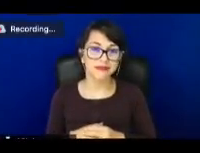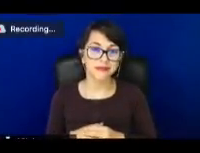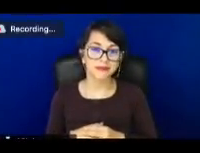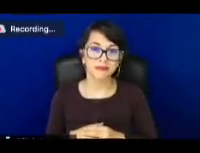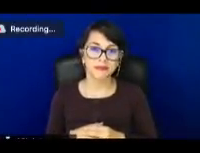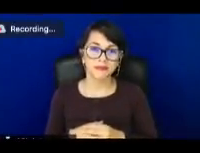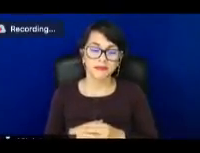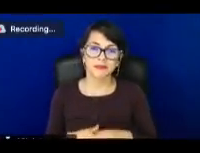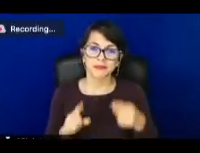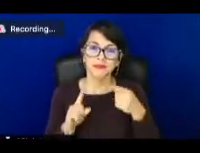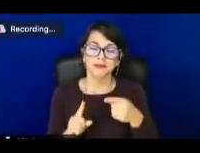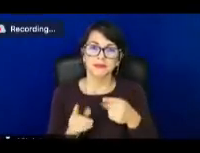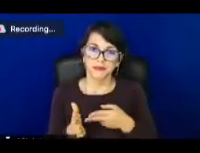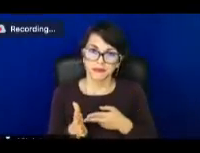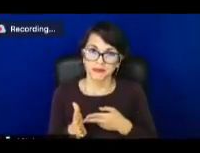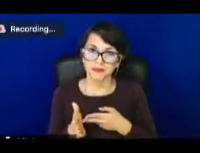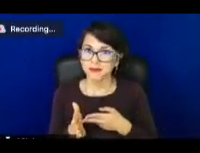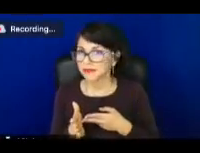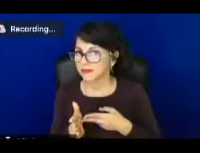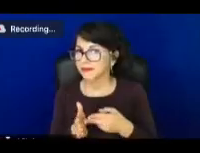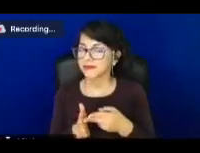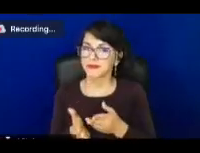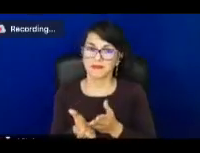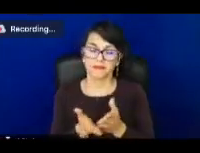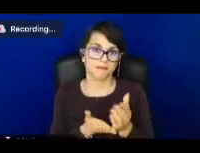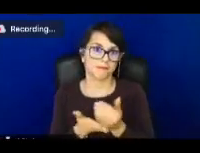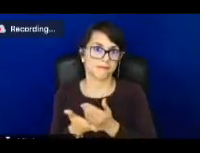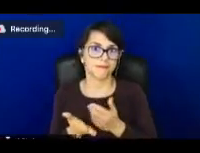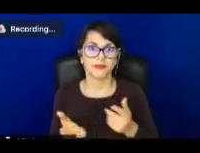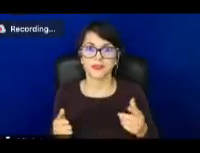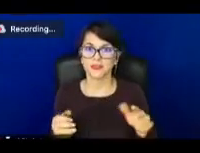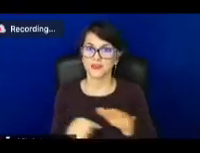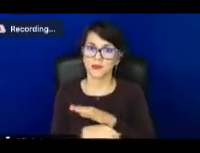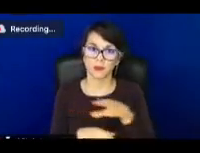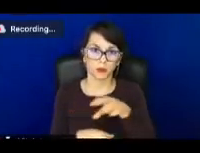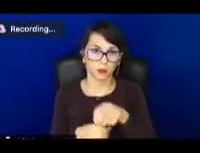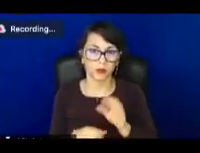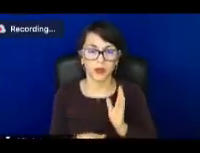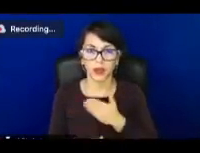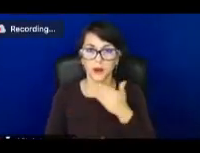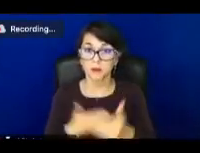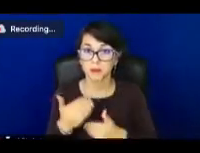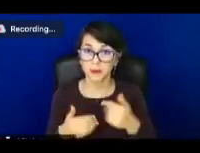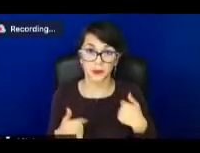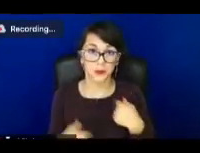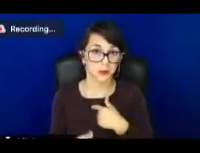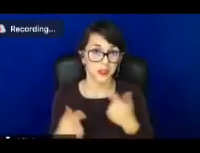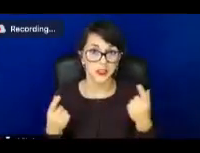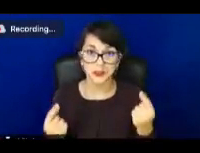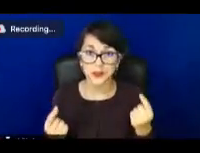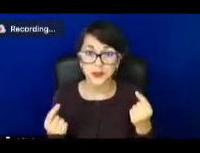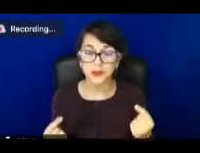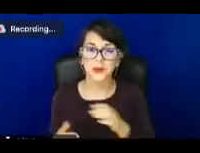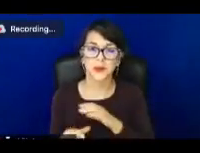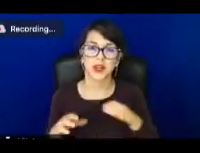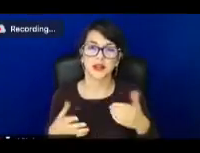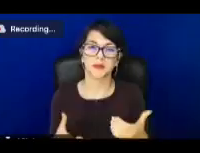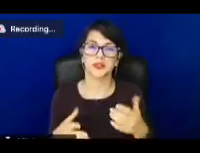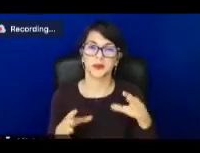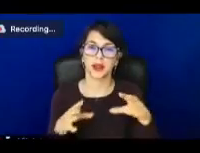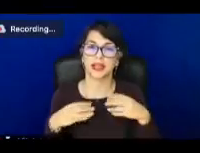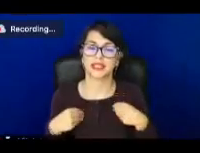In order to maximize transparency and public participation in our process, the commissioners will be taking public comment by